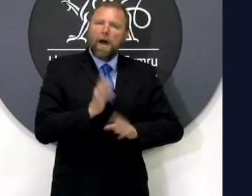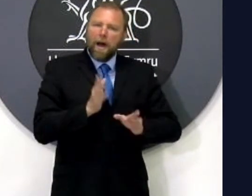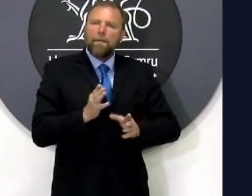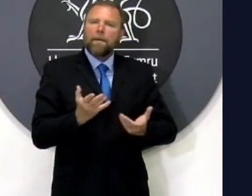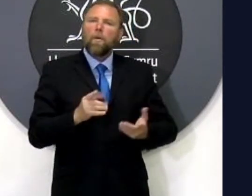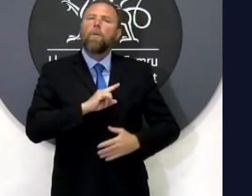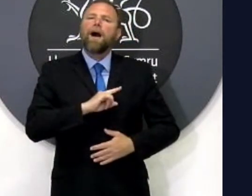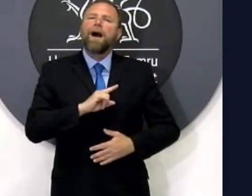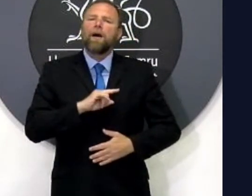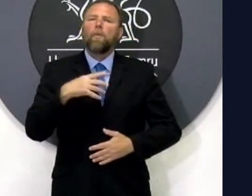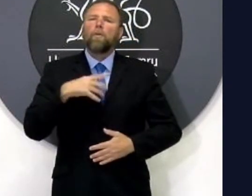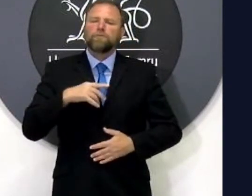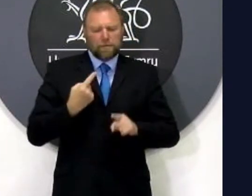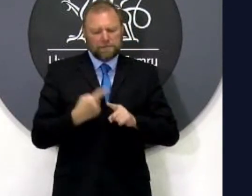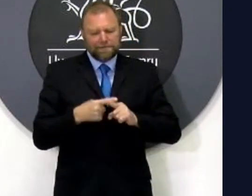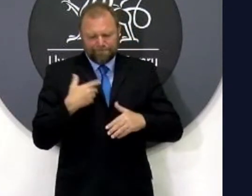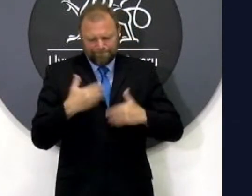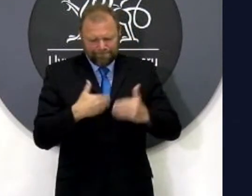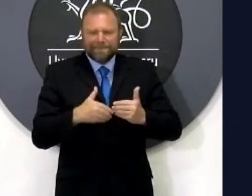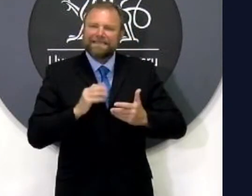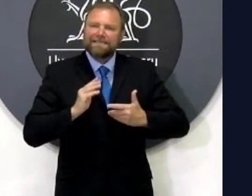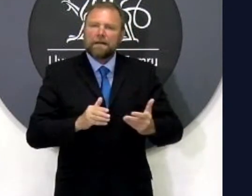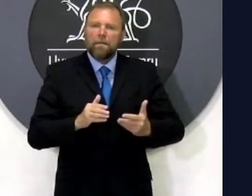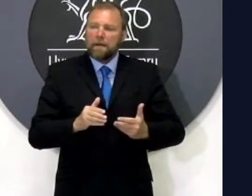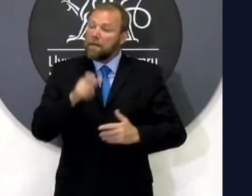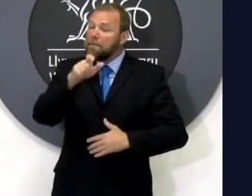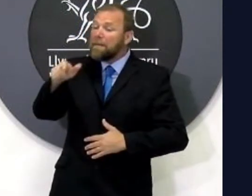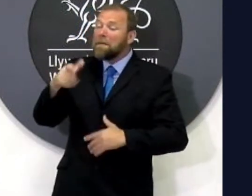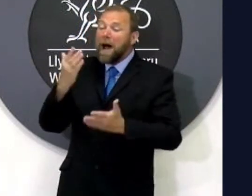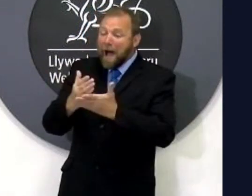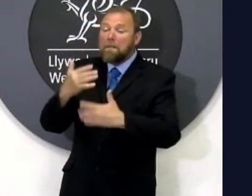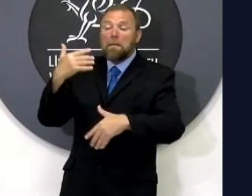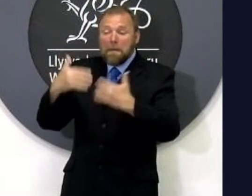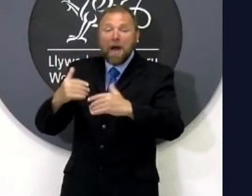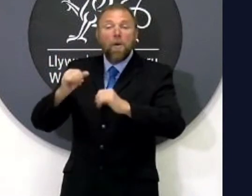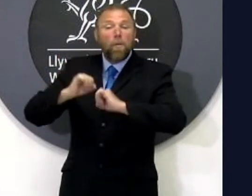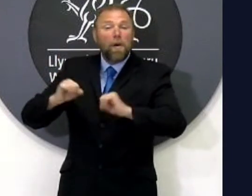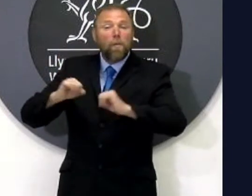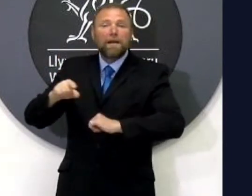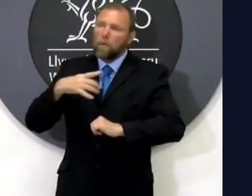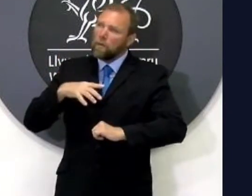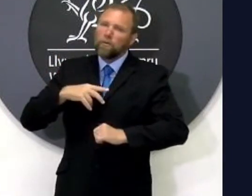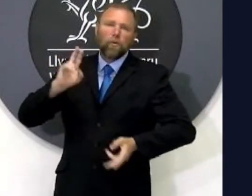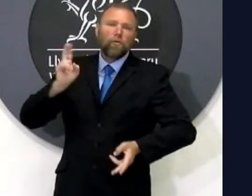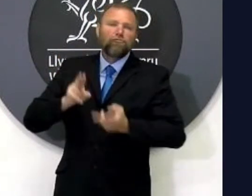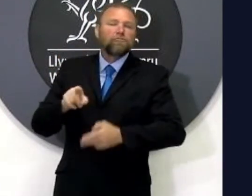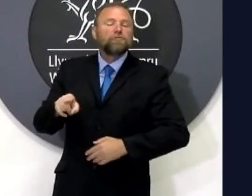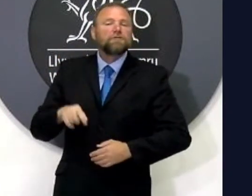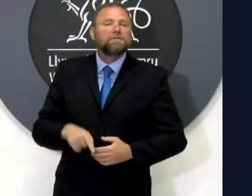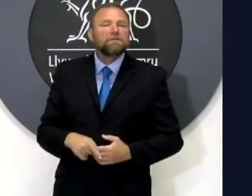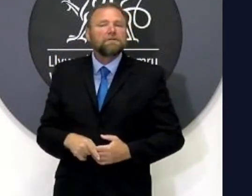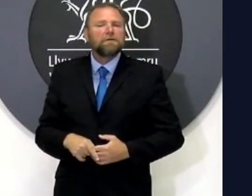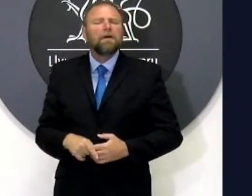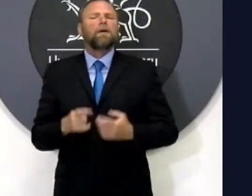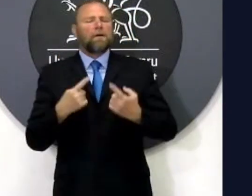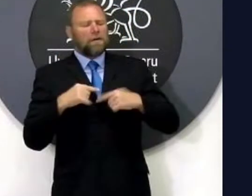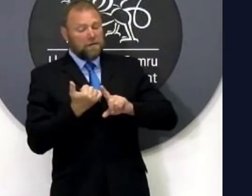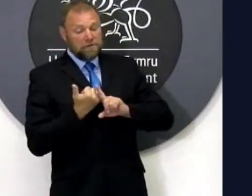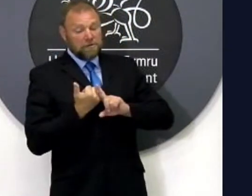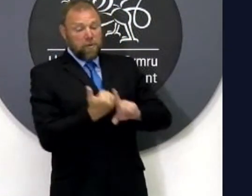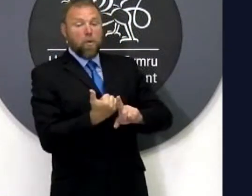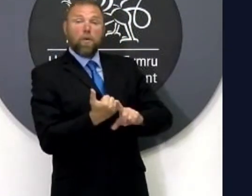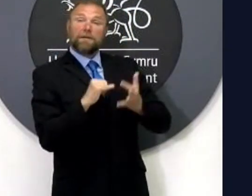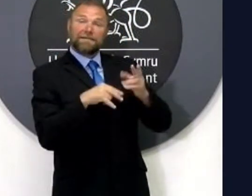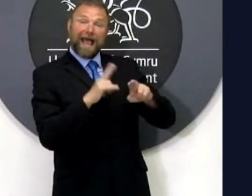alleviate pain for thousands of people. We'll support our NHS staff and give them what they need to